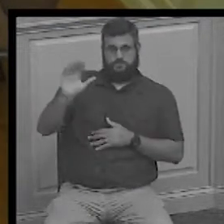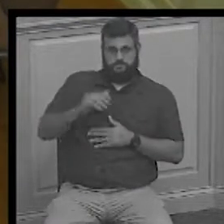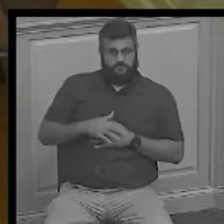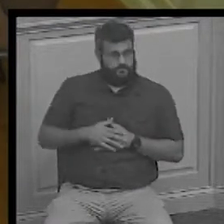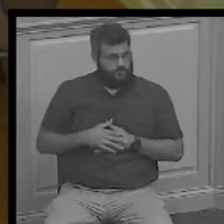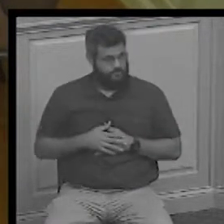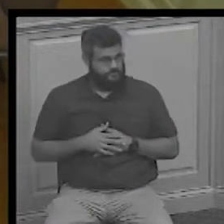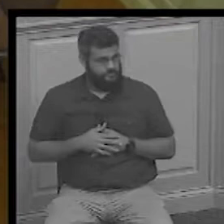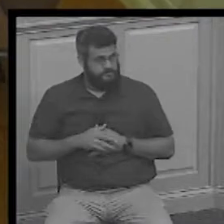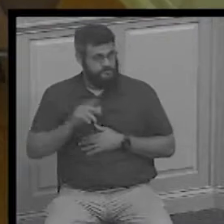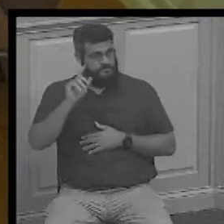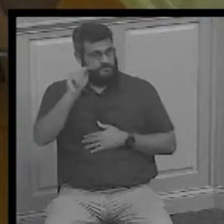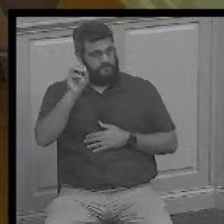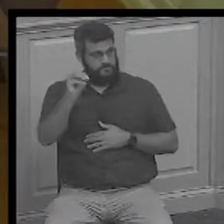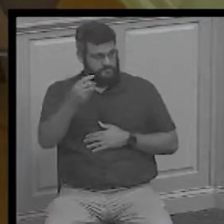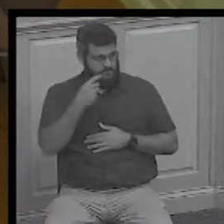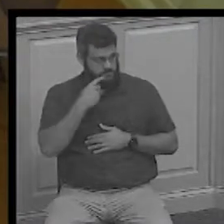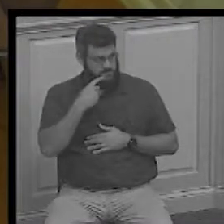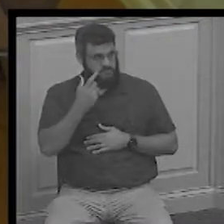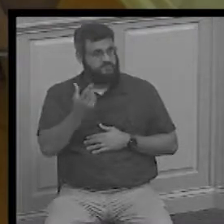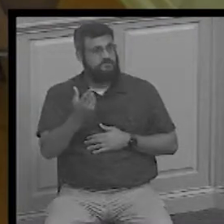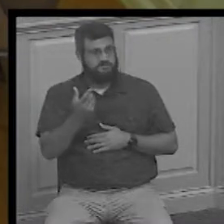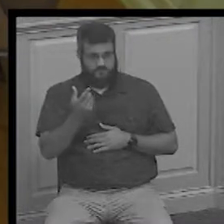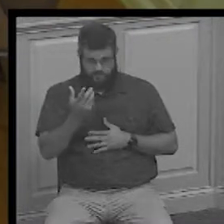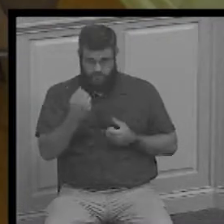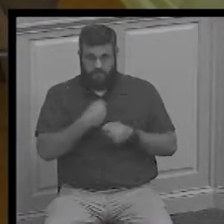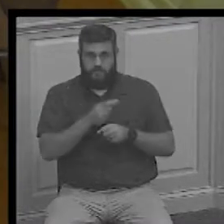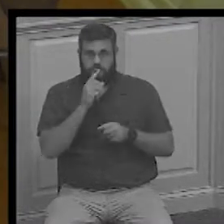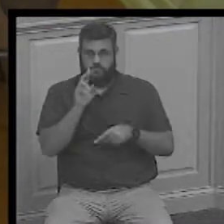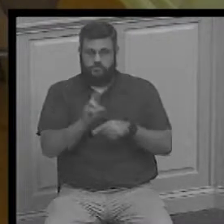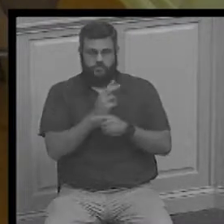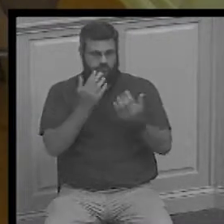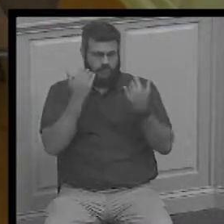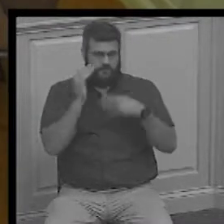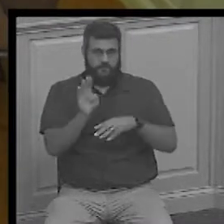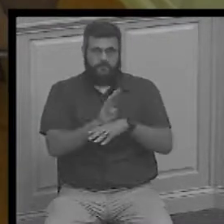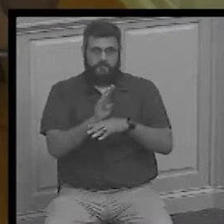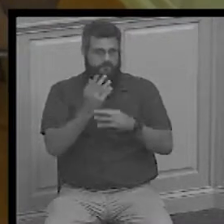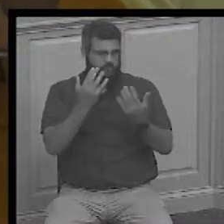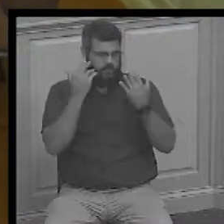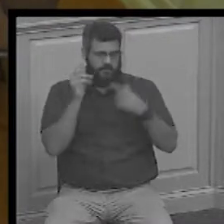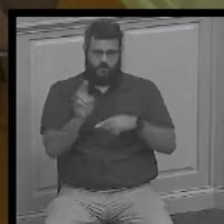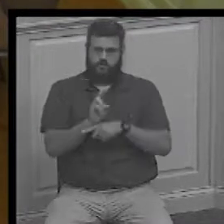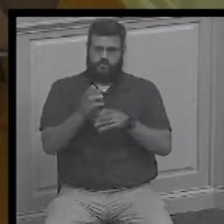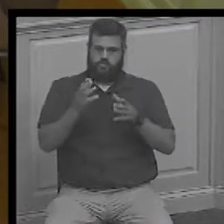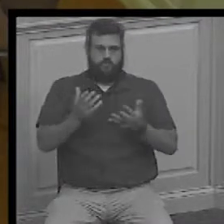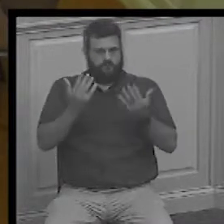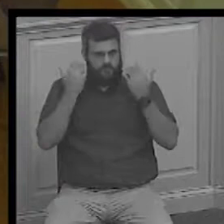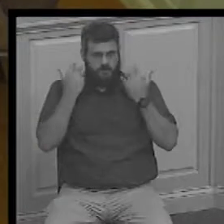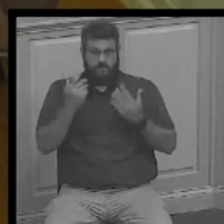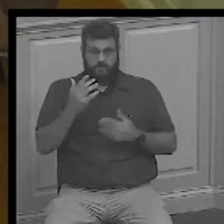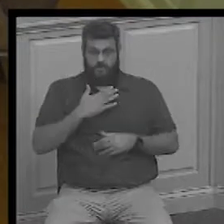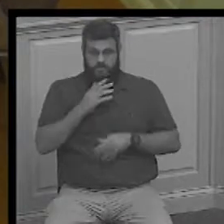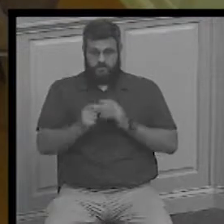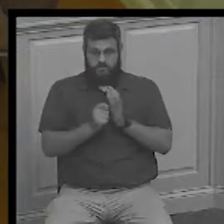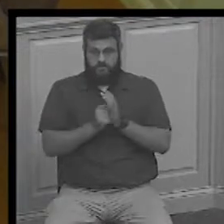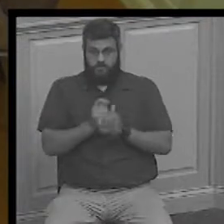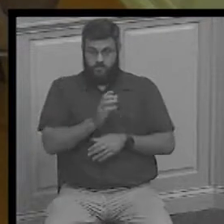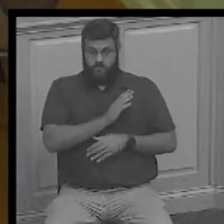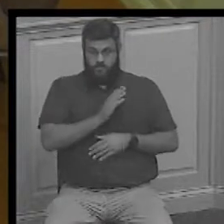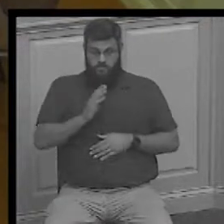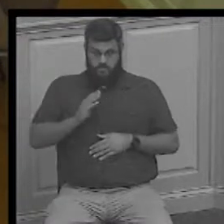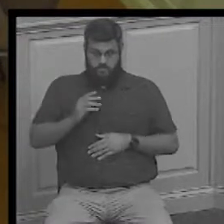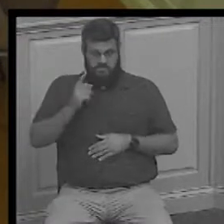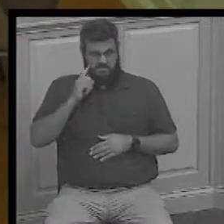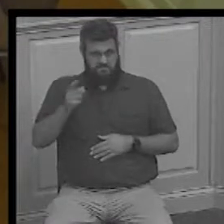Lots of effort to make it user-friendly, consumer-friendly, business-friendly. And for the time I've been on the board, and I think Bridget